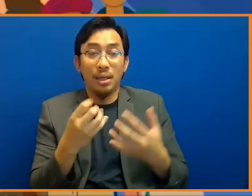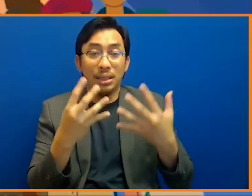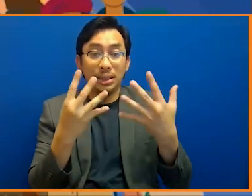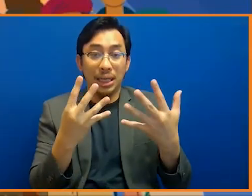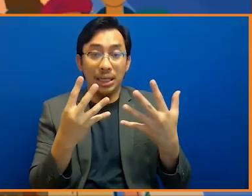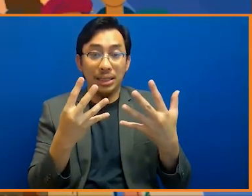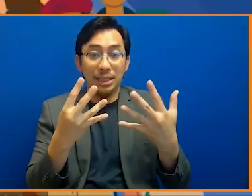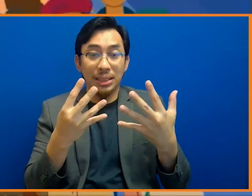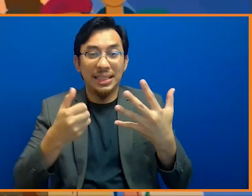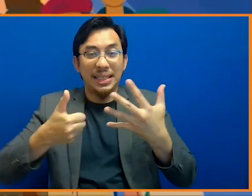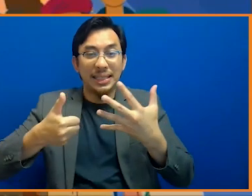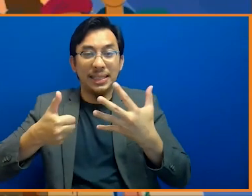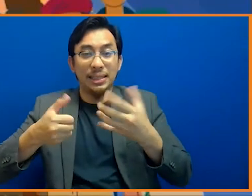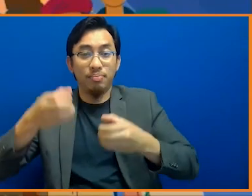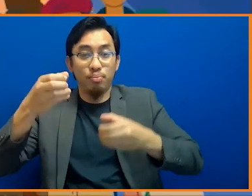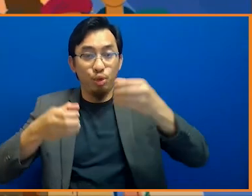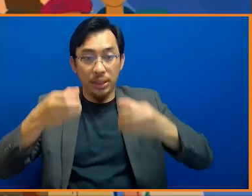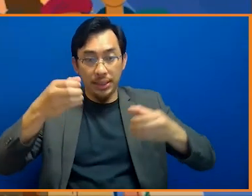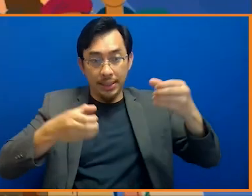96 buildings